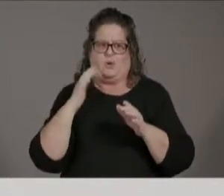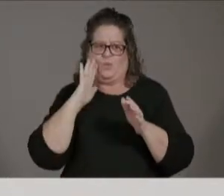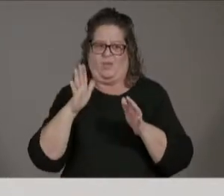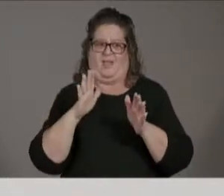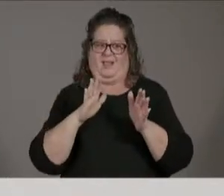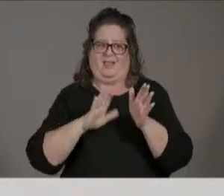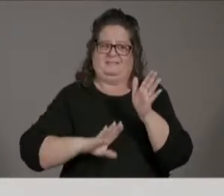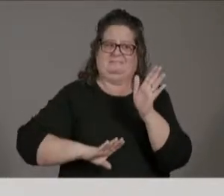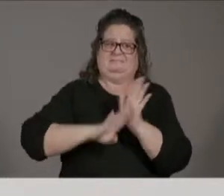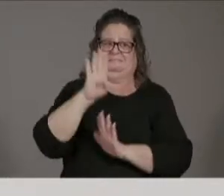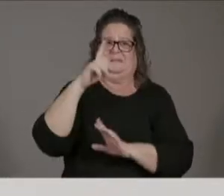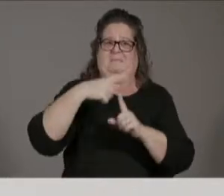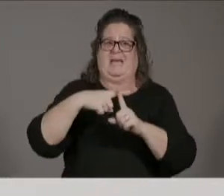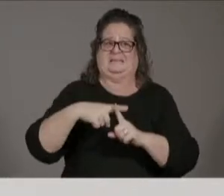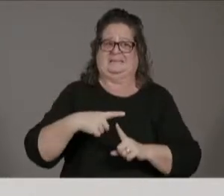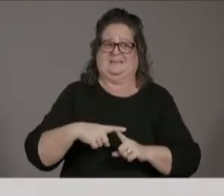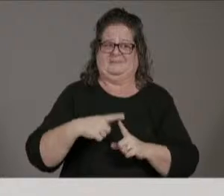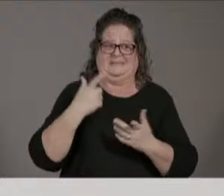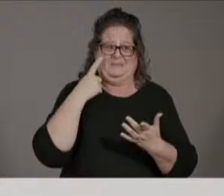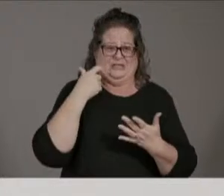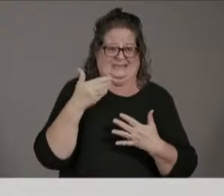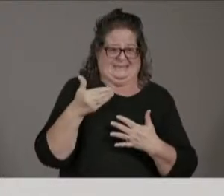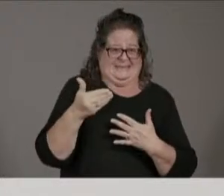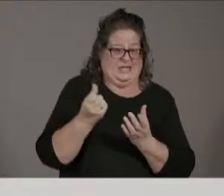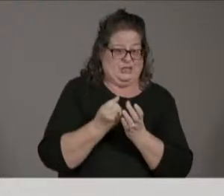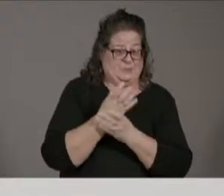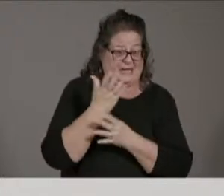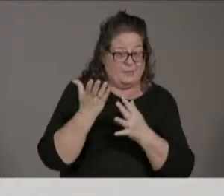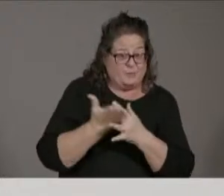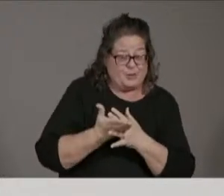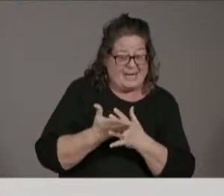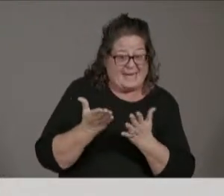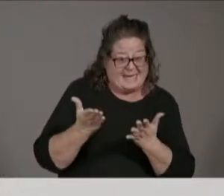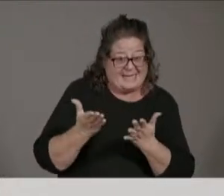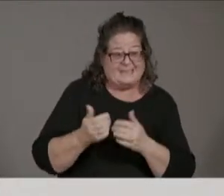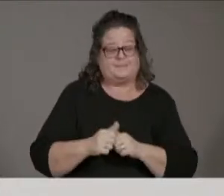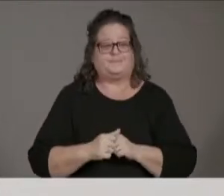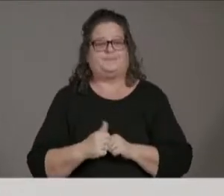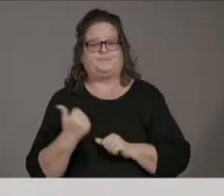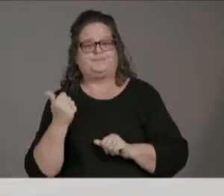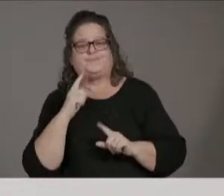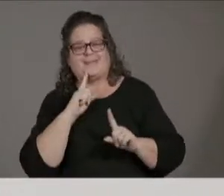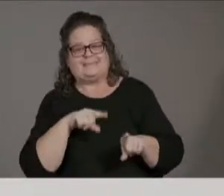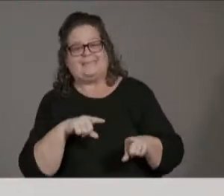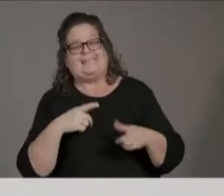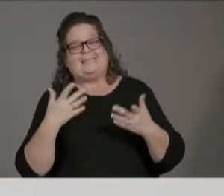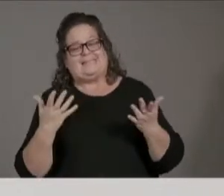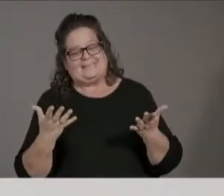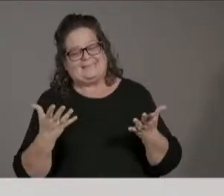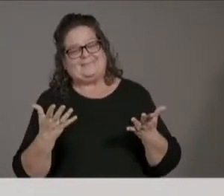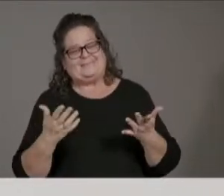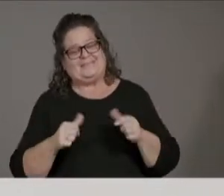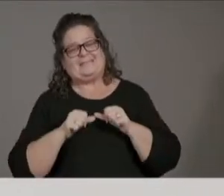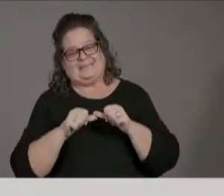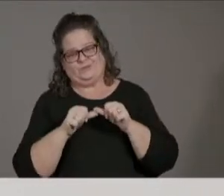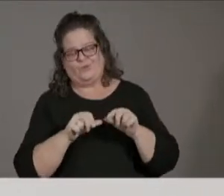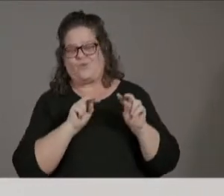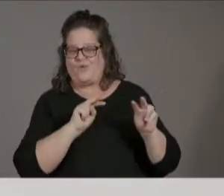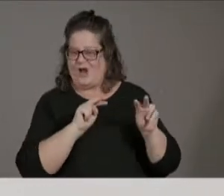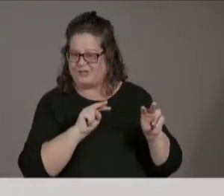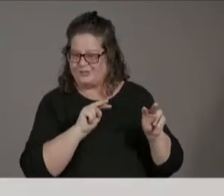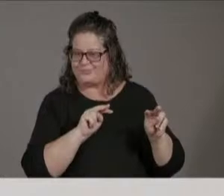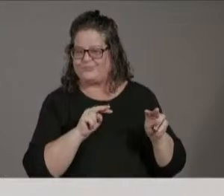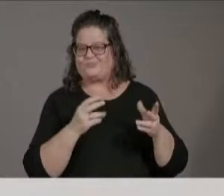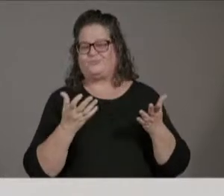breaks. So we continue to monitor. There could be a spike